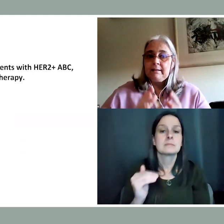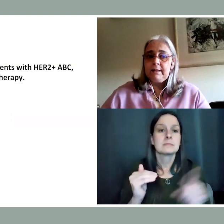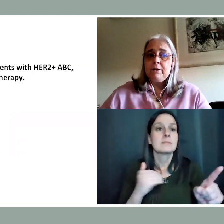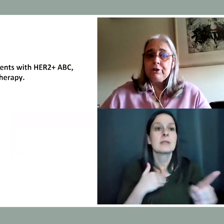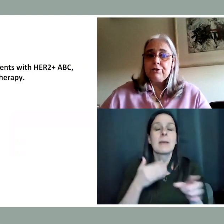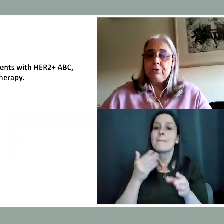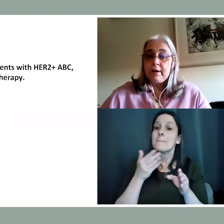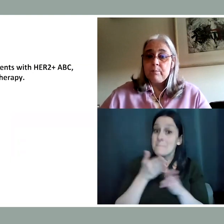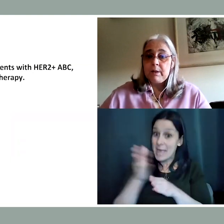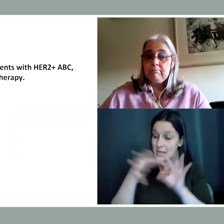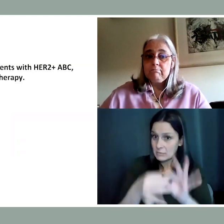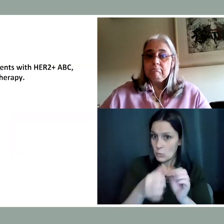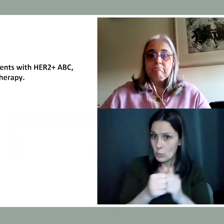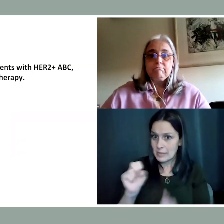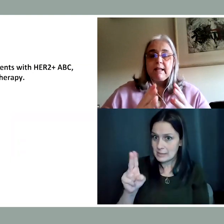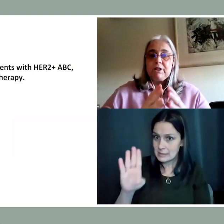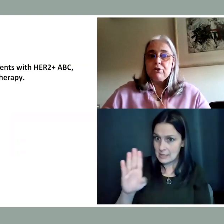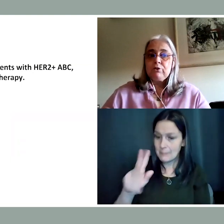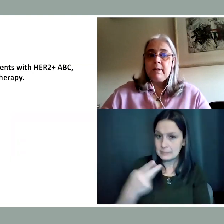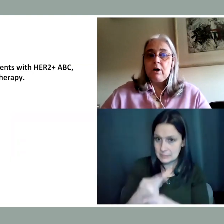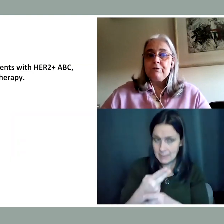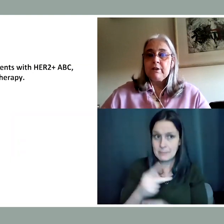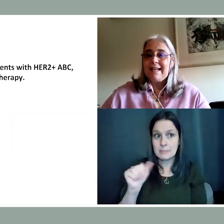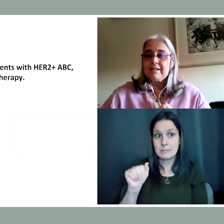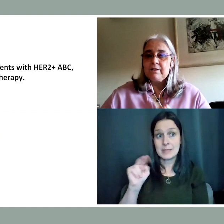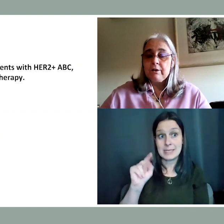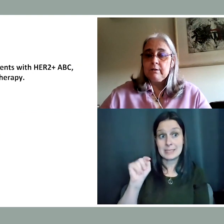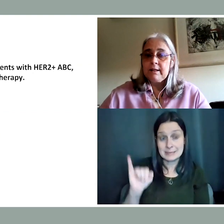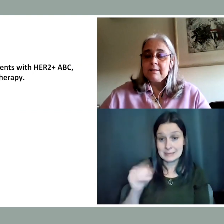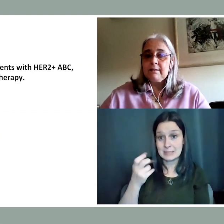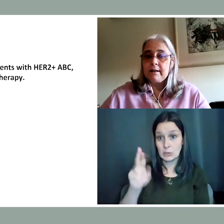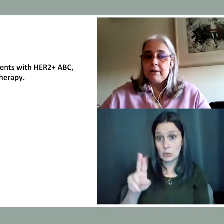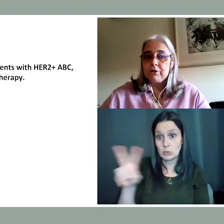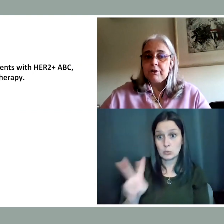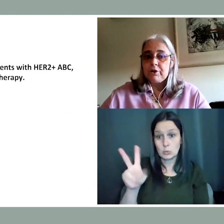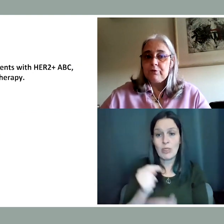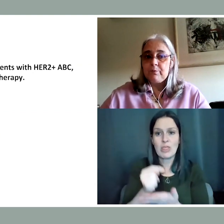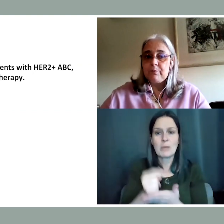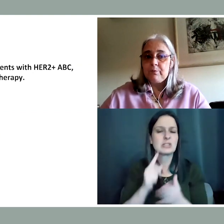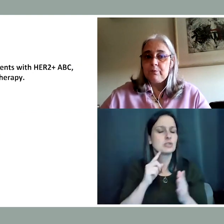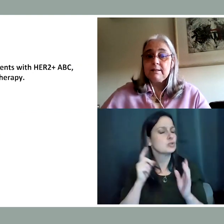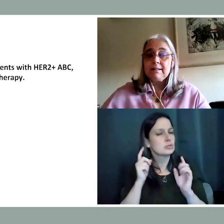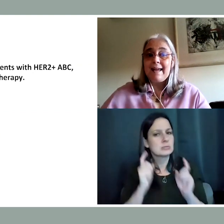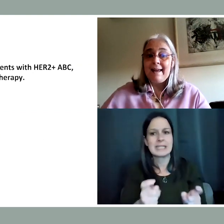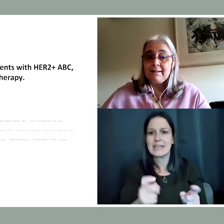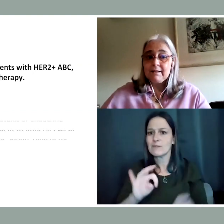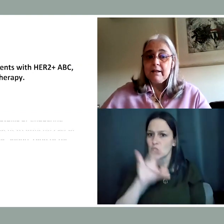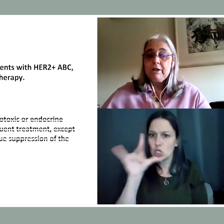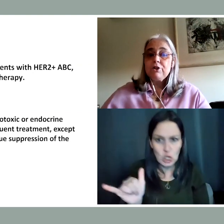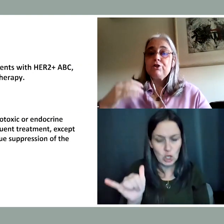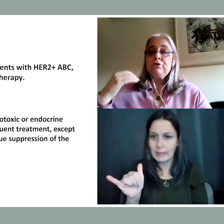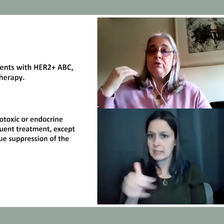that anti-HER2 therapy should be offered as early as the diagnosis of metastasis